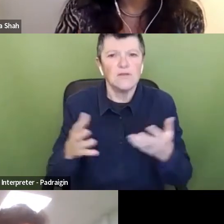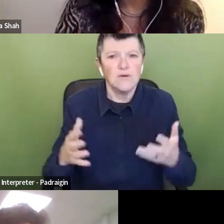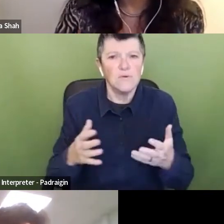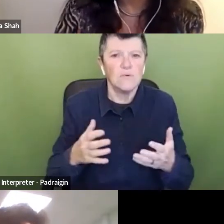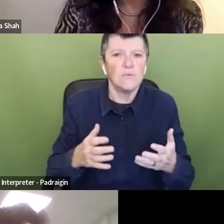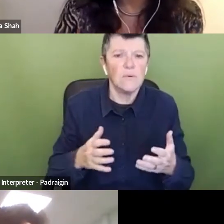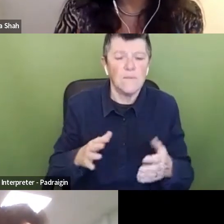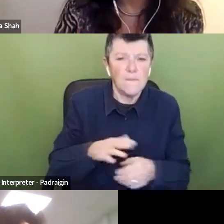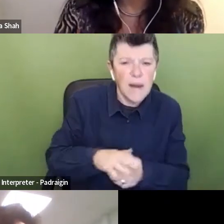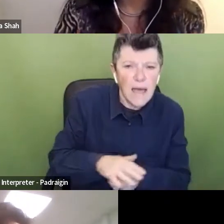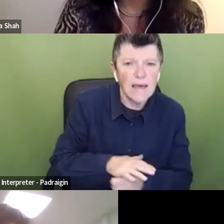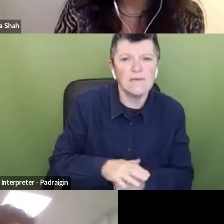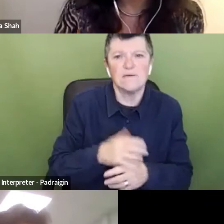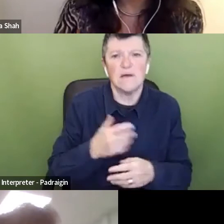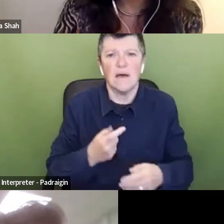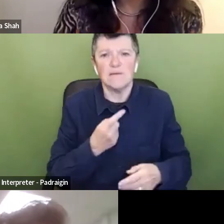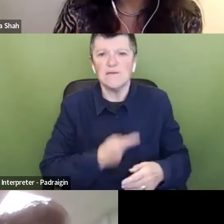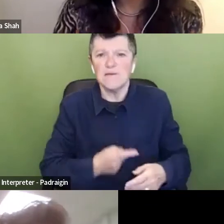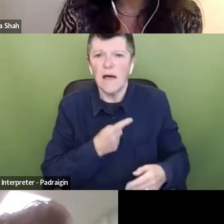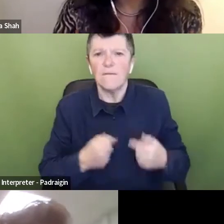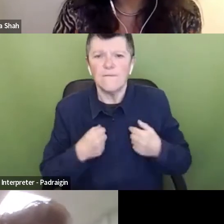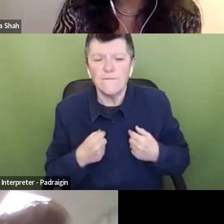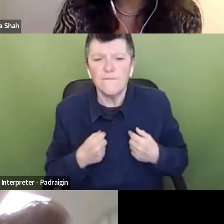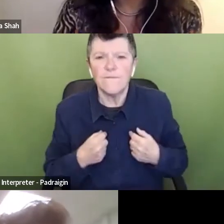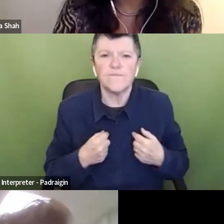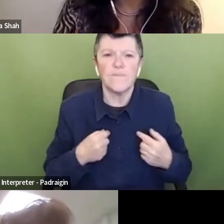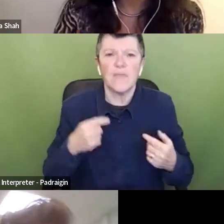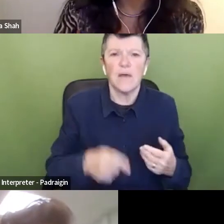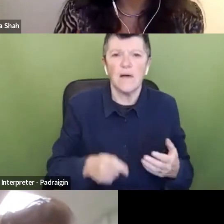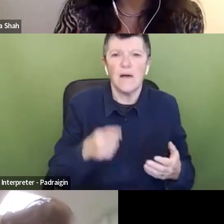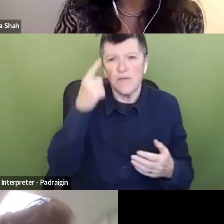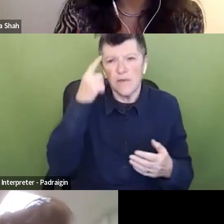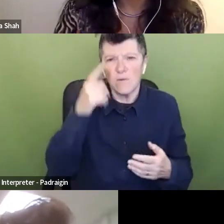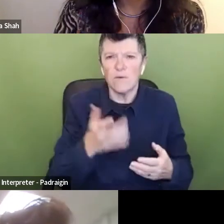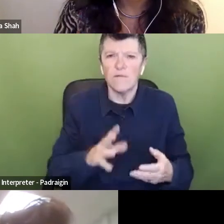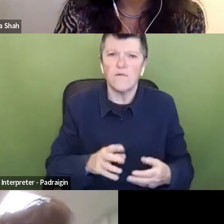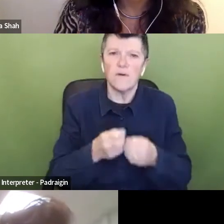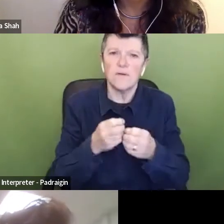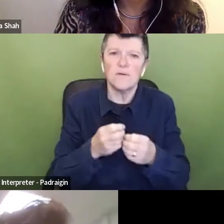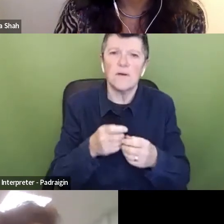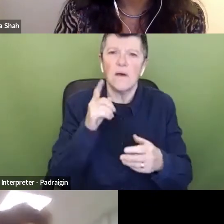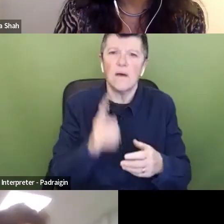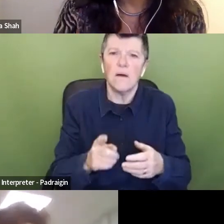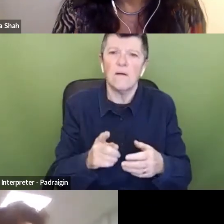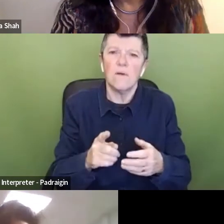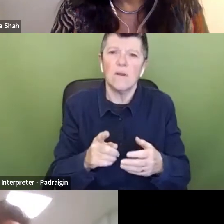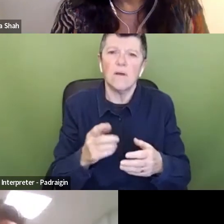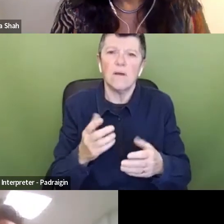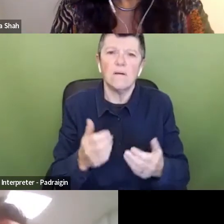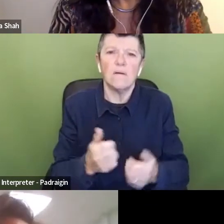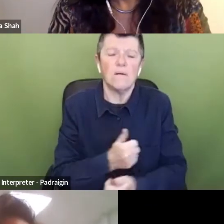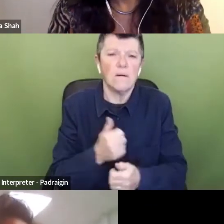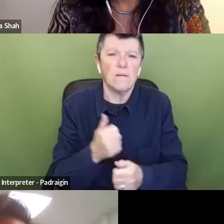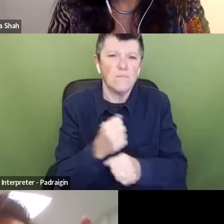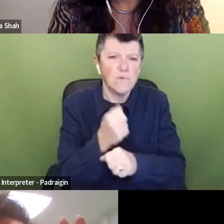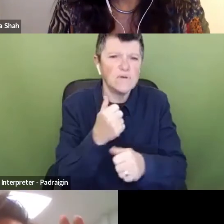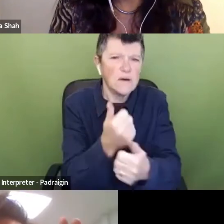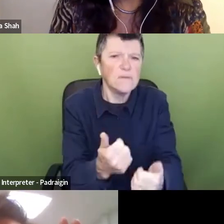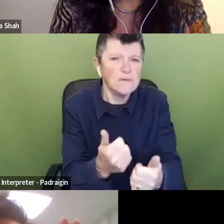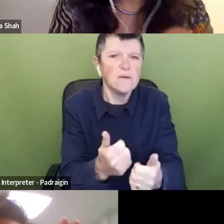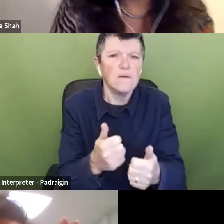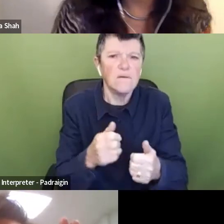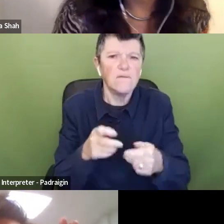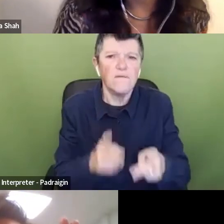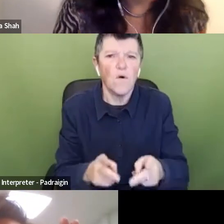that come to mind with what you've created as, I think, a very productive kind of form of comparison. Thank you.